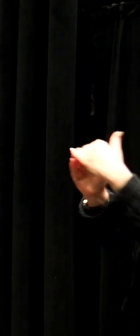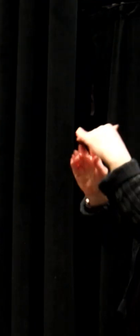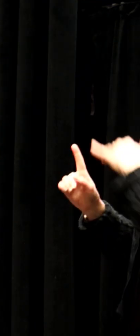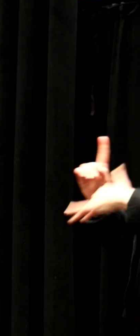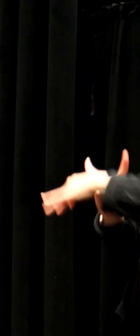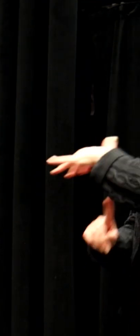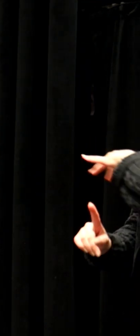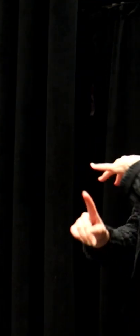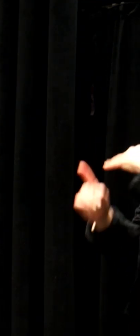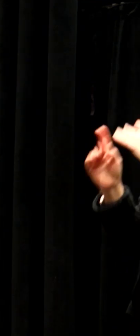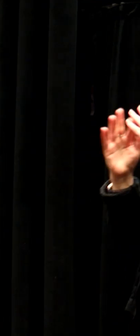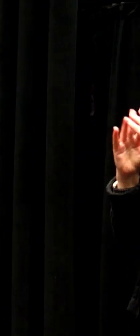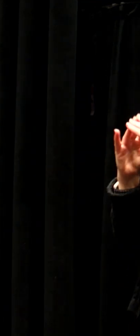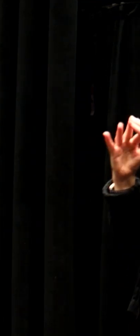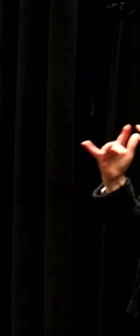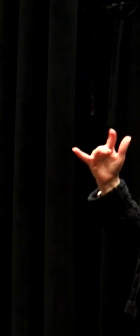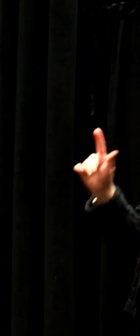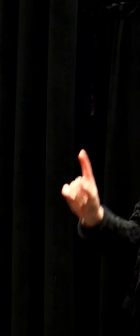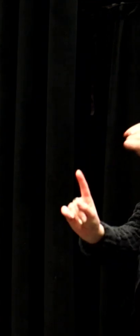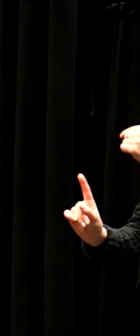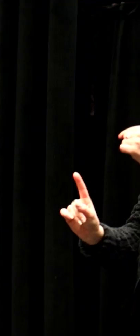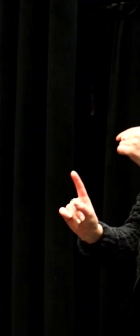diversity is very interesting